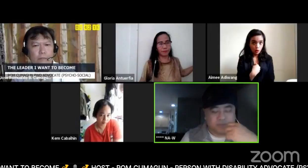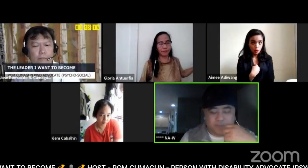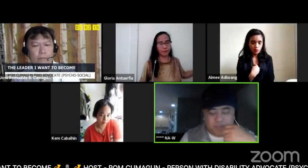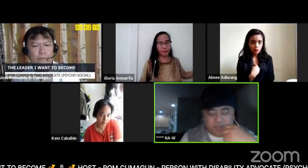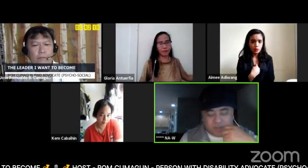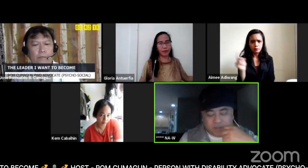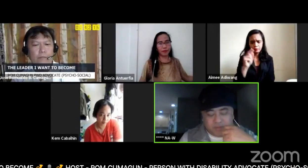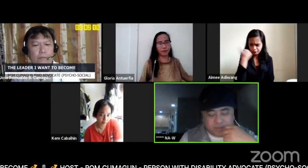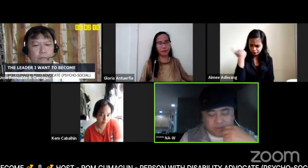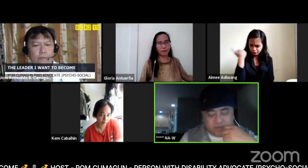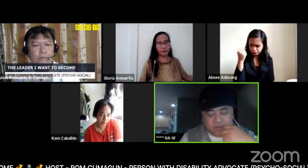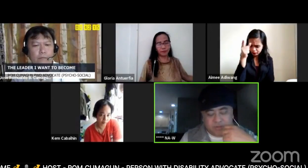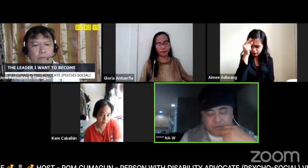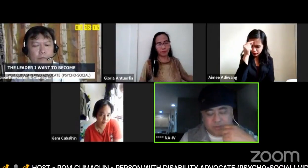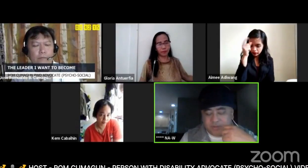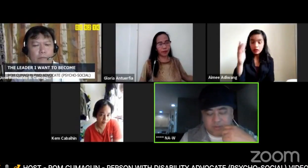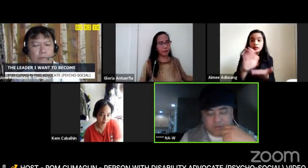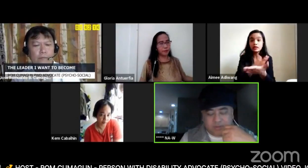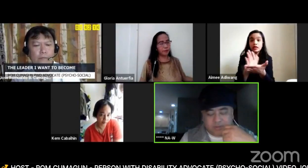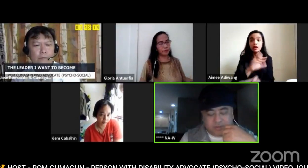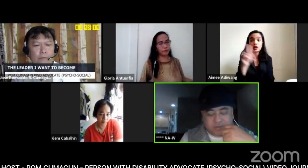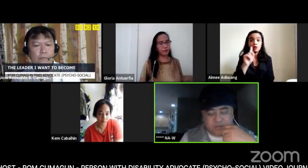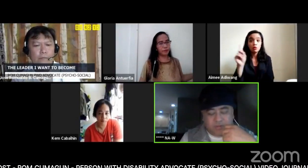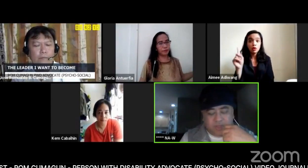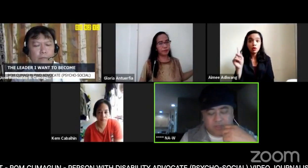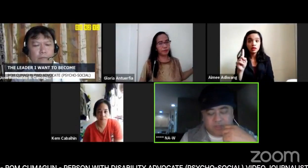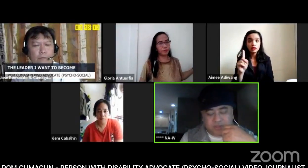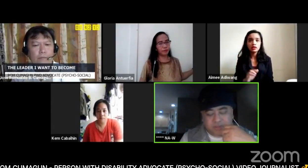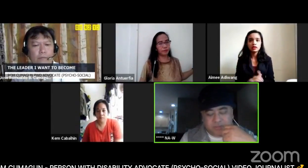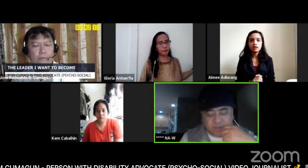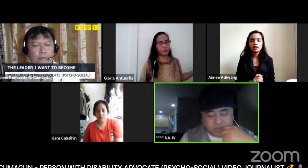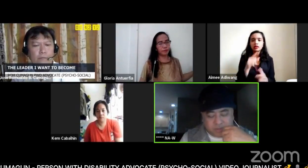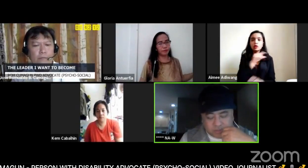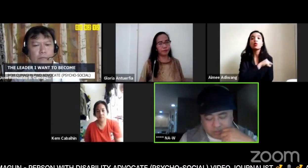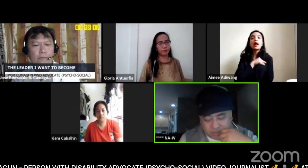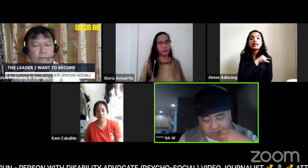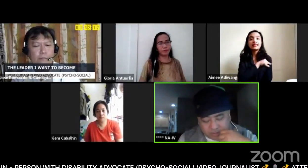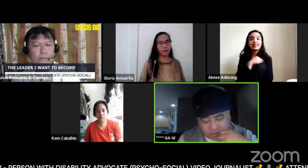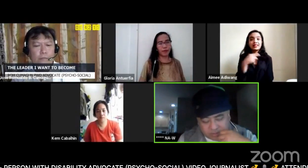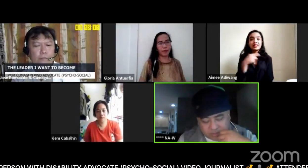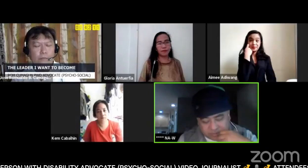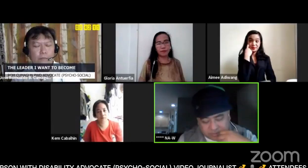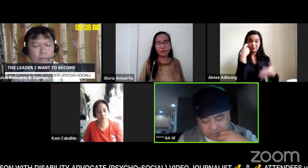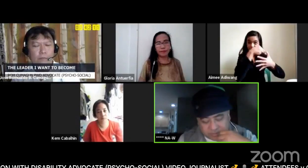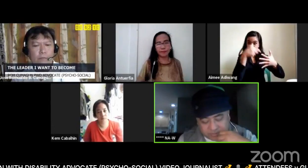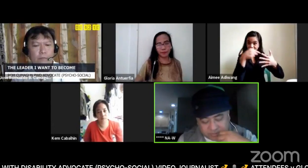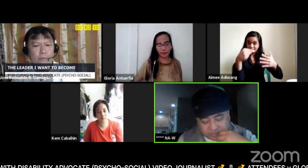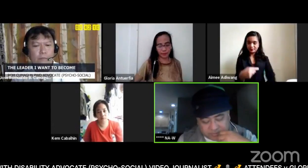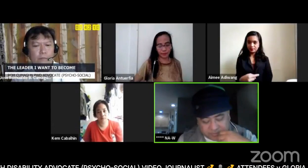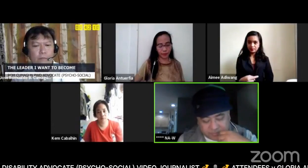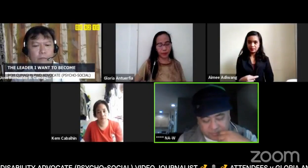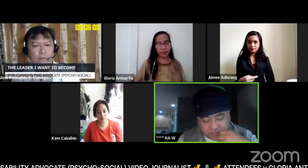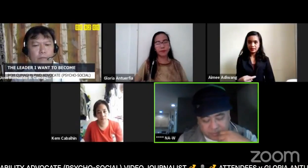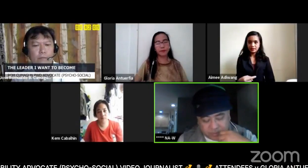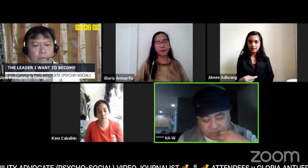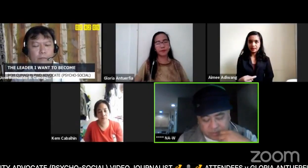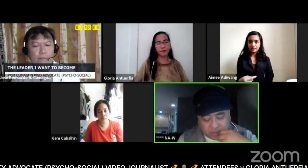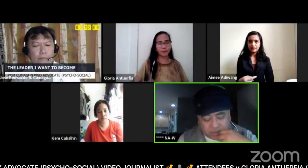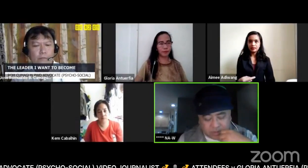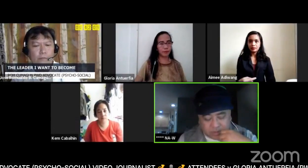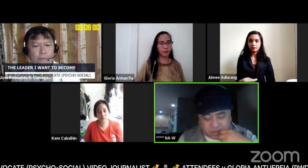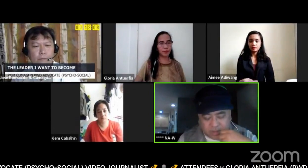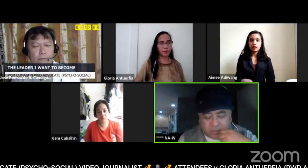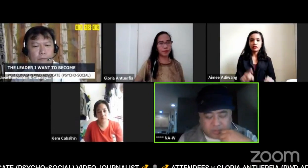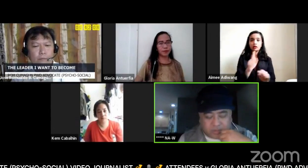what else? I'd like to share also those qualities that you mentioned.